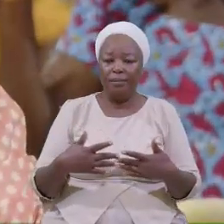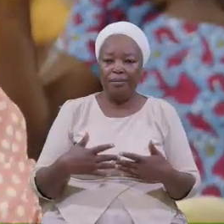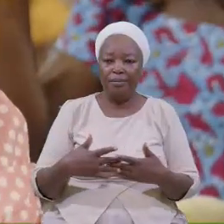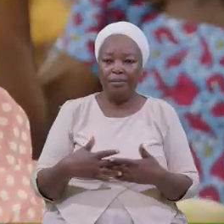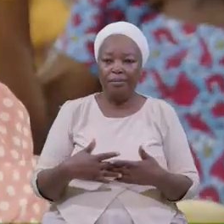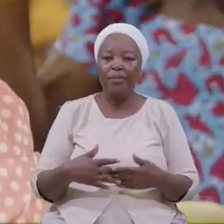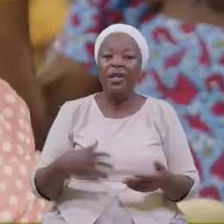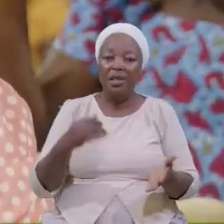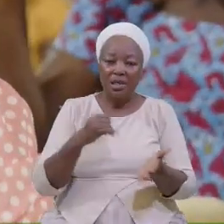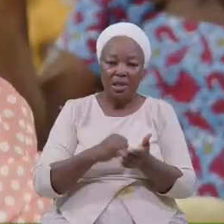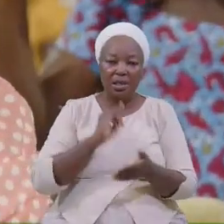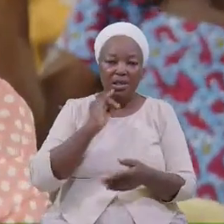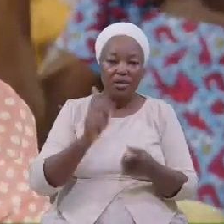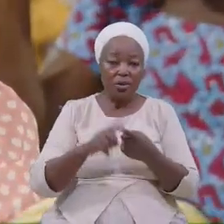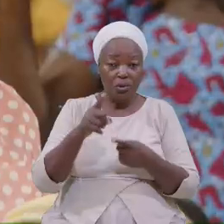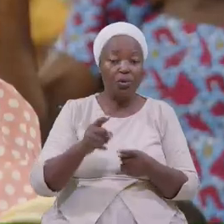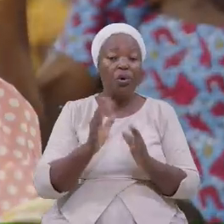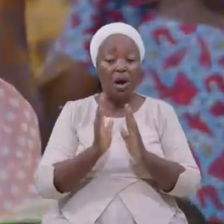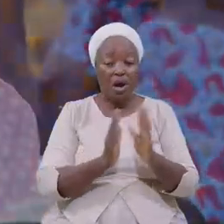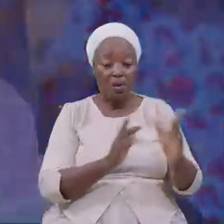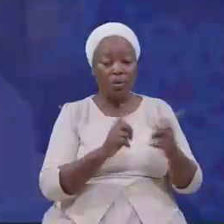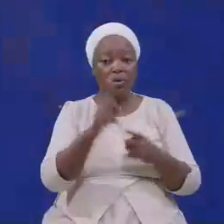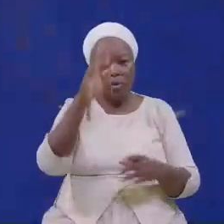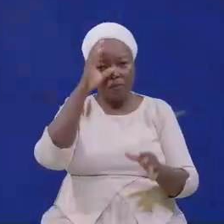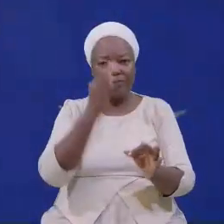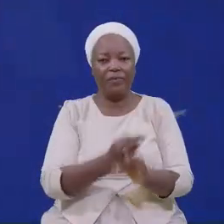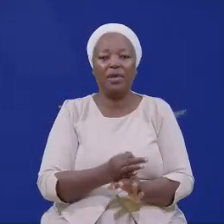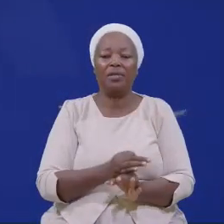It is unto you according to your faith.